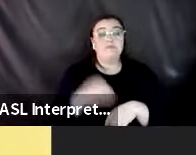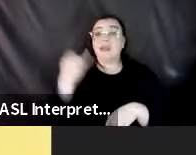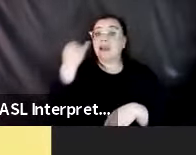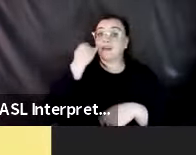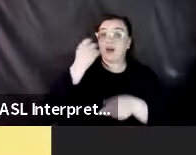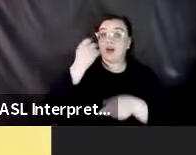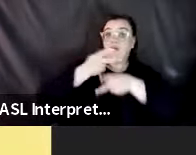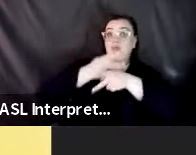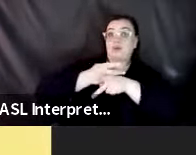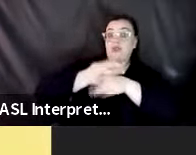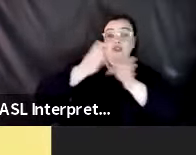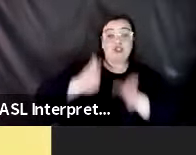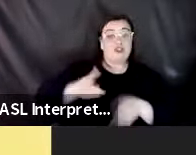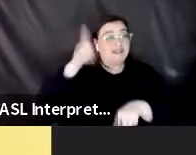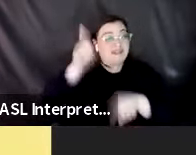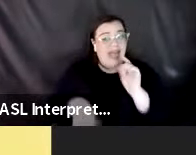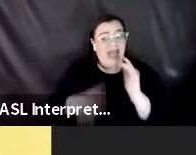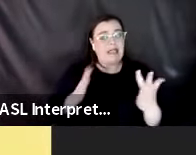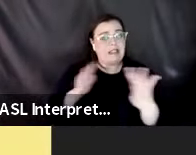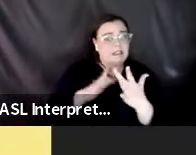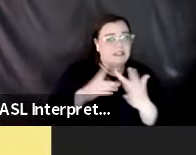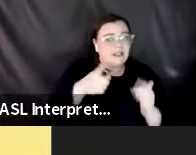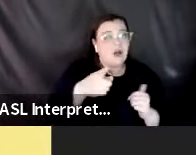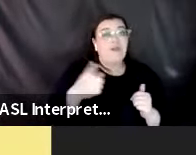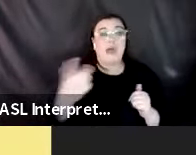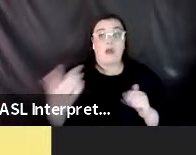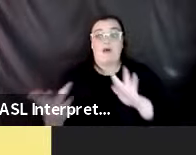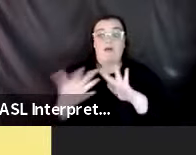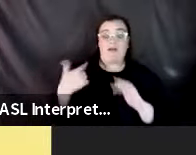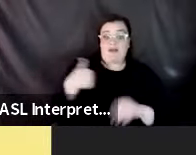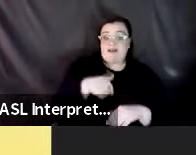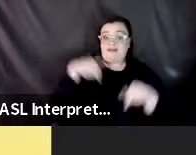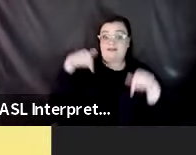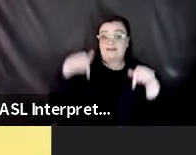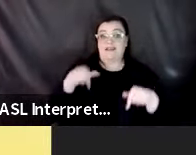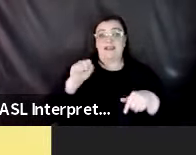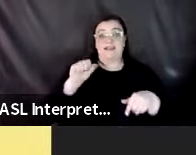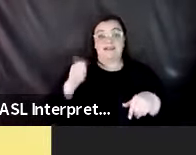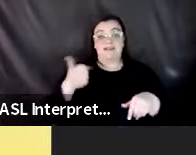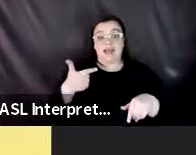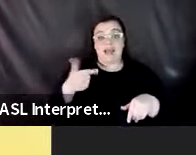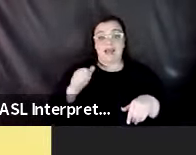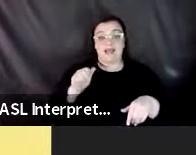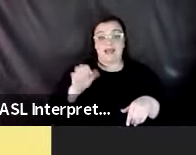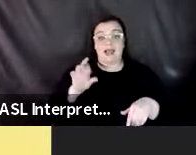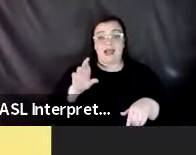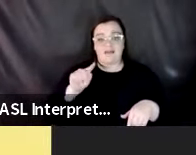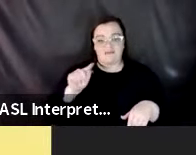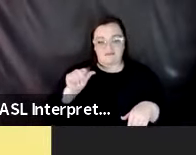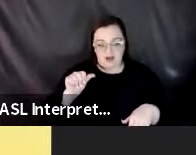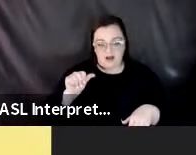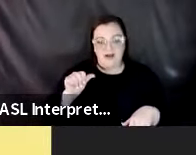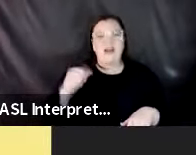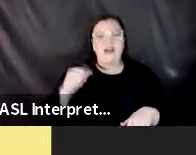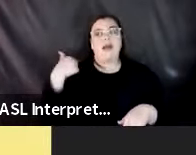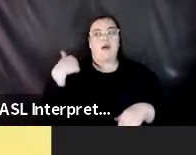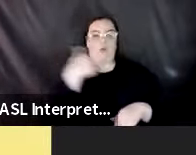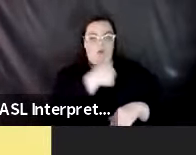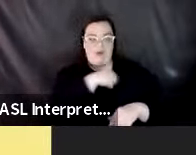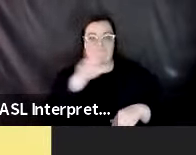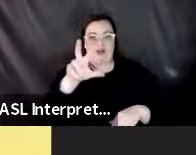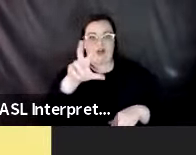us, to SAG-AFTRA, and we have 30 days to assist them in finding you. So please make sure you're updating your